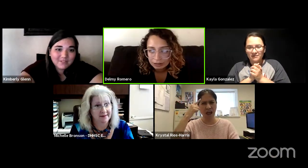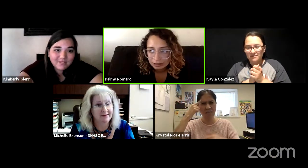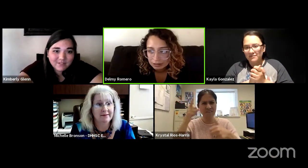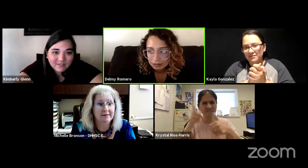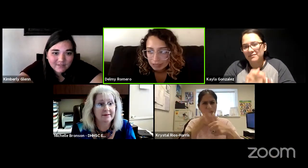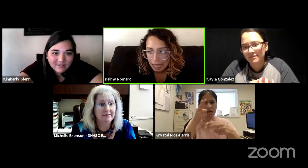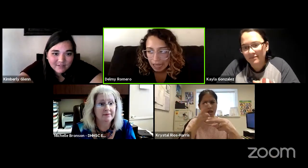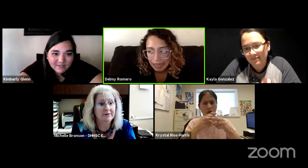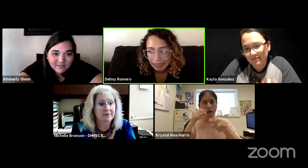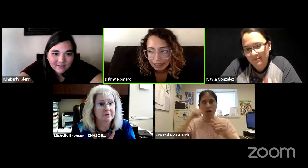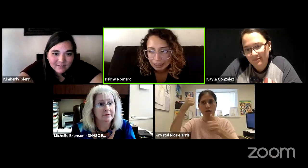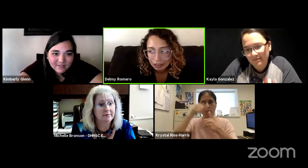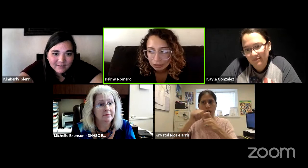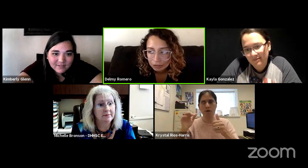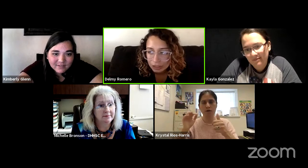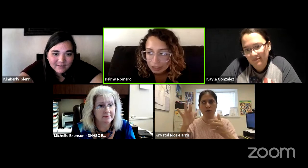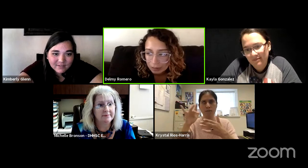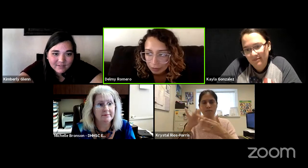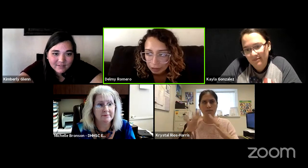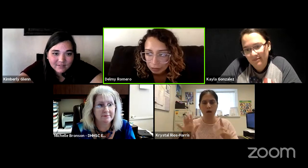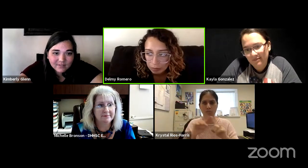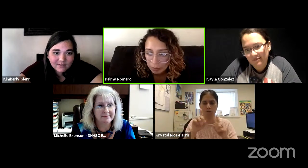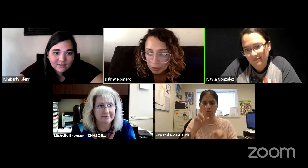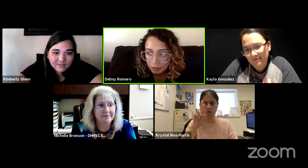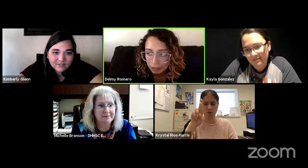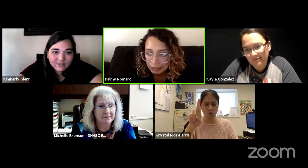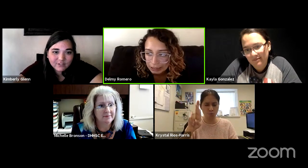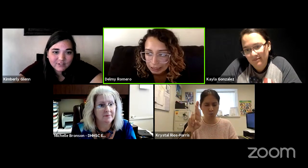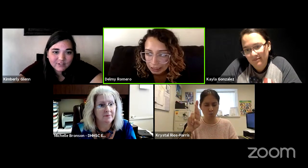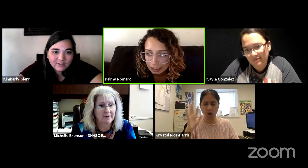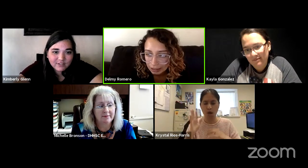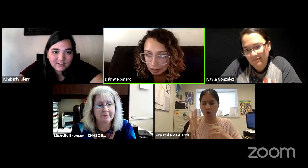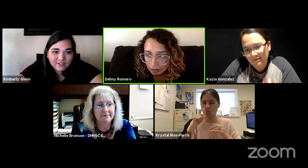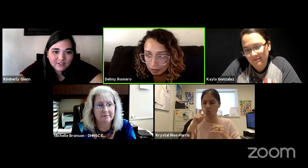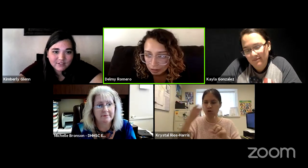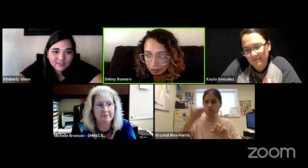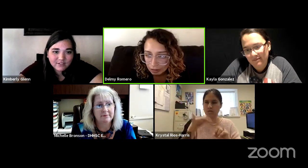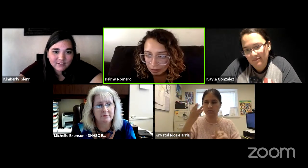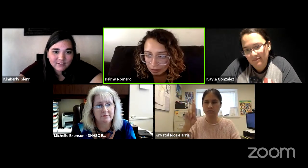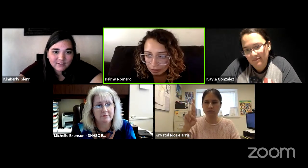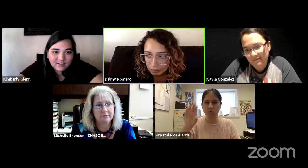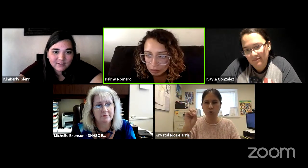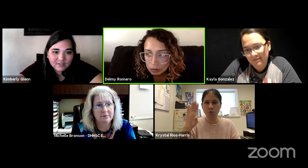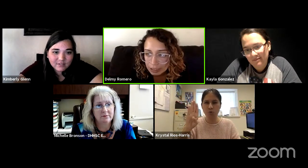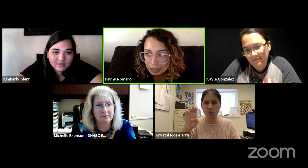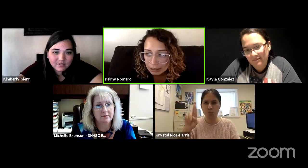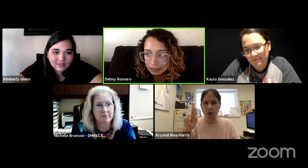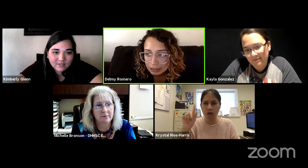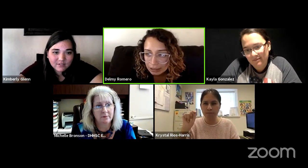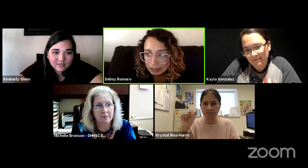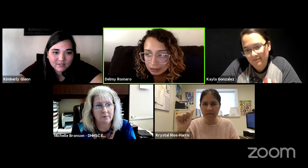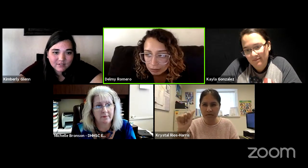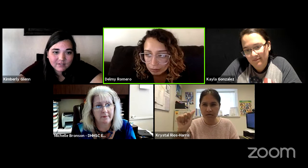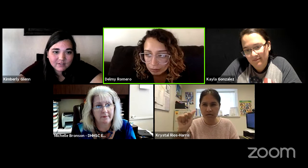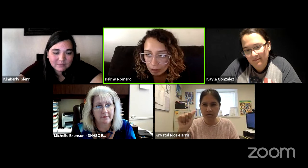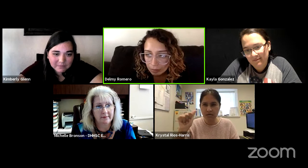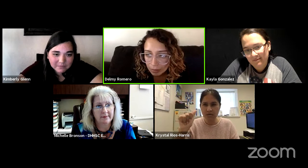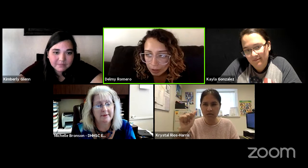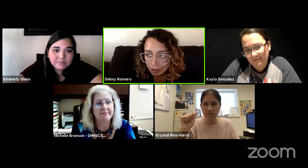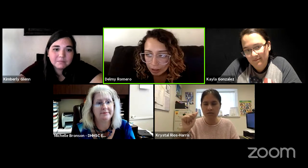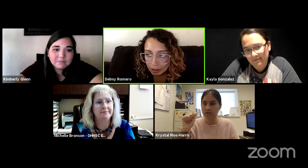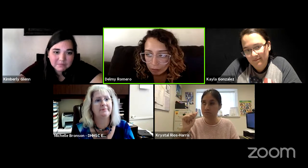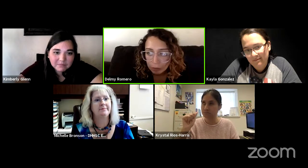Crystal, I think the first name, if I can remember correctly, who is